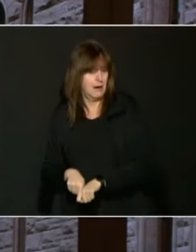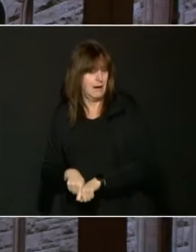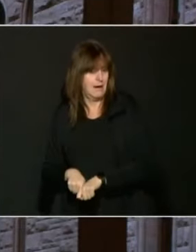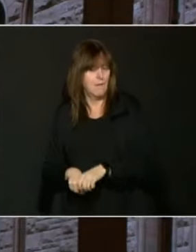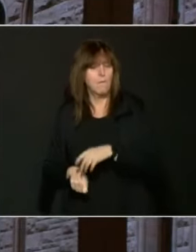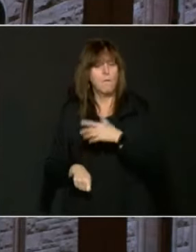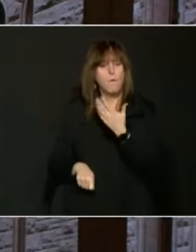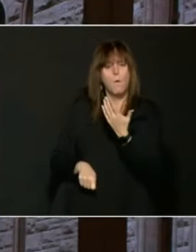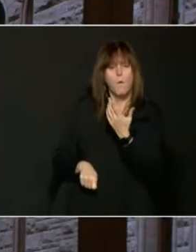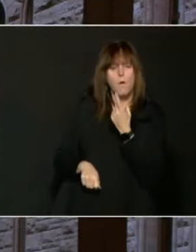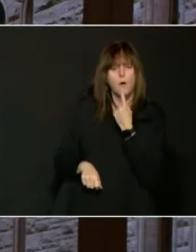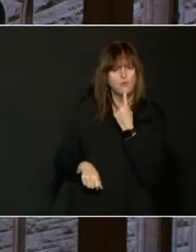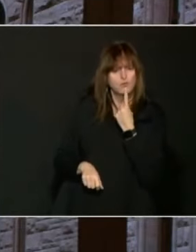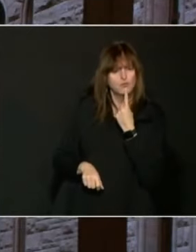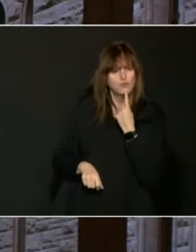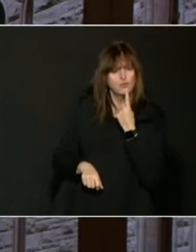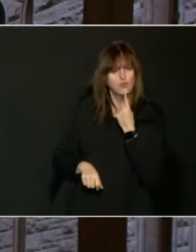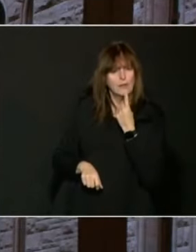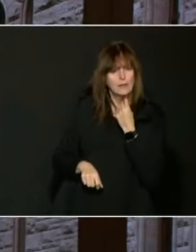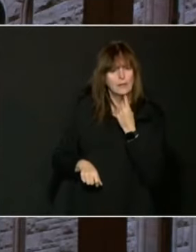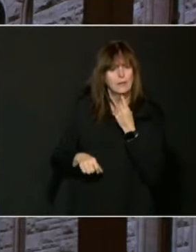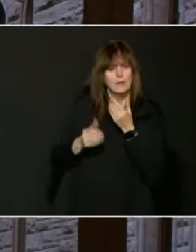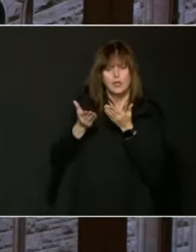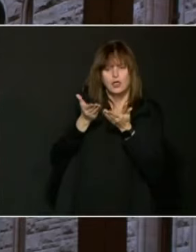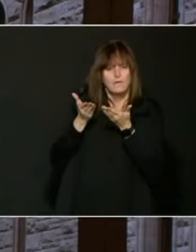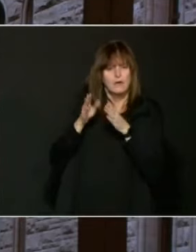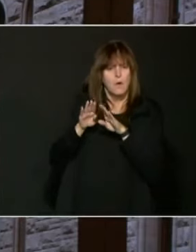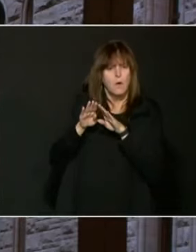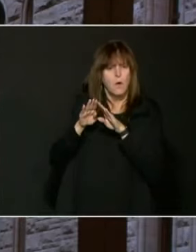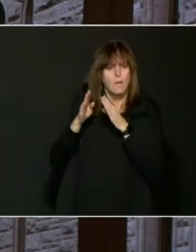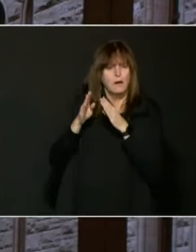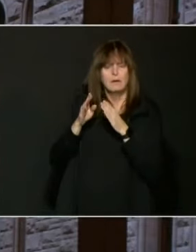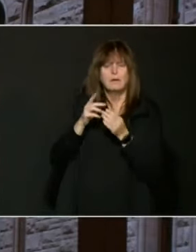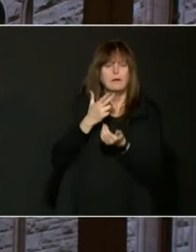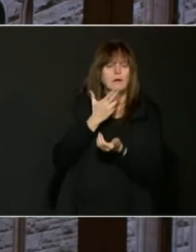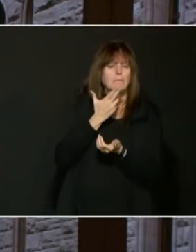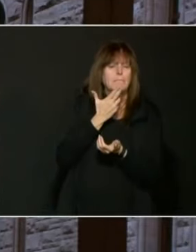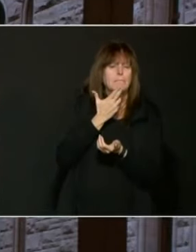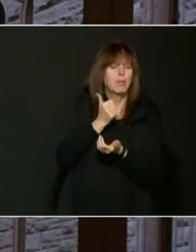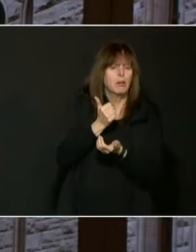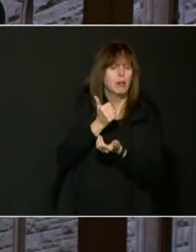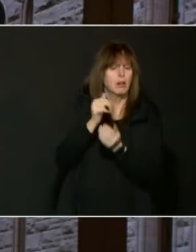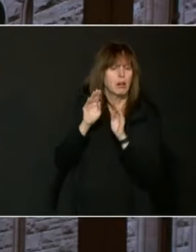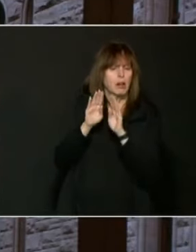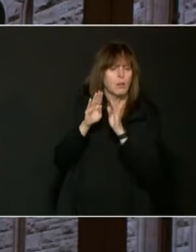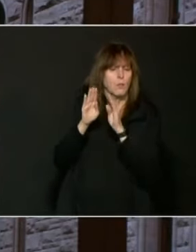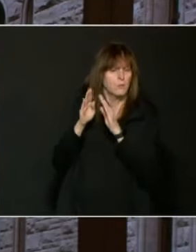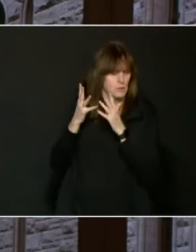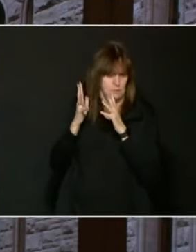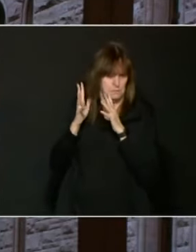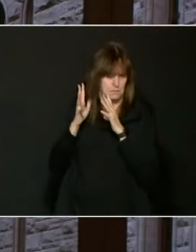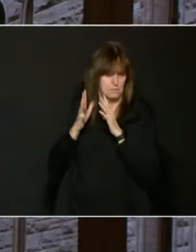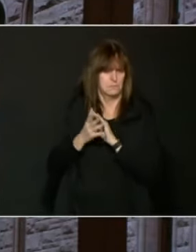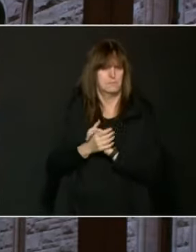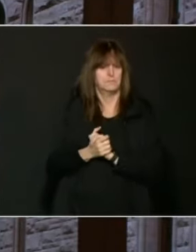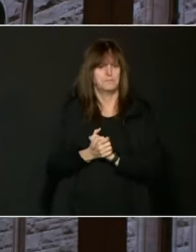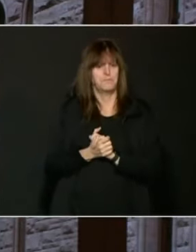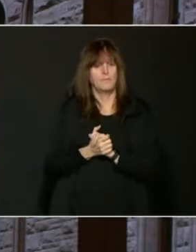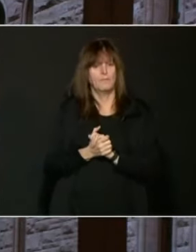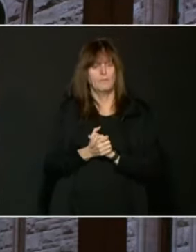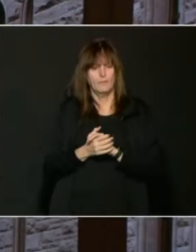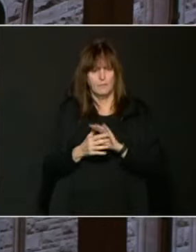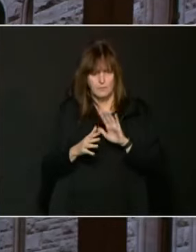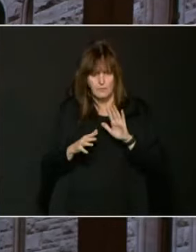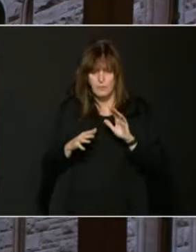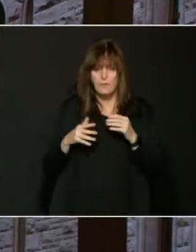some services being available in there. But the key factor in there we've seen is people's personal behavior